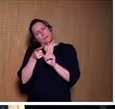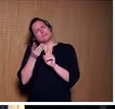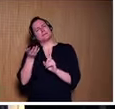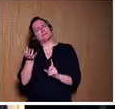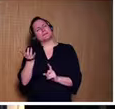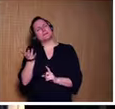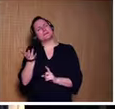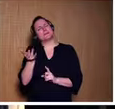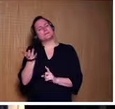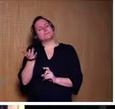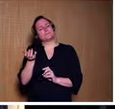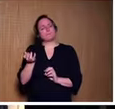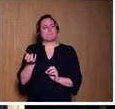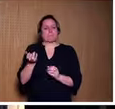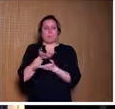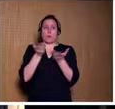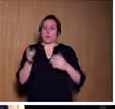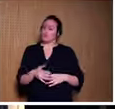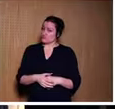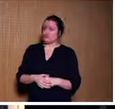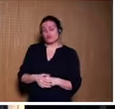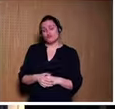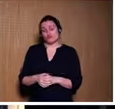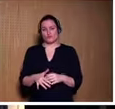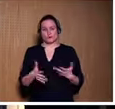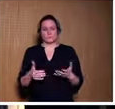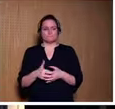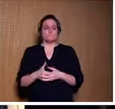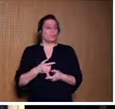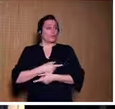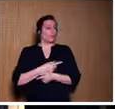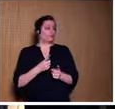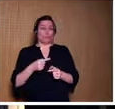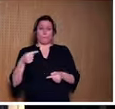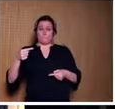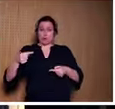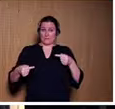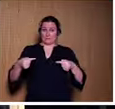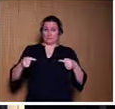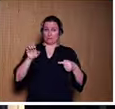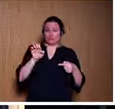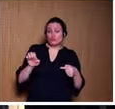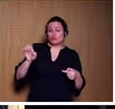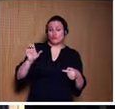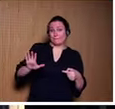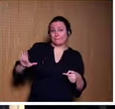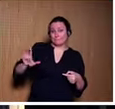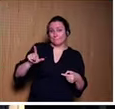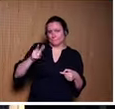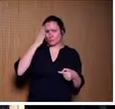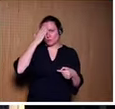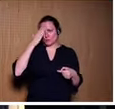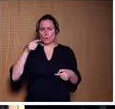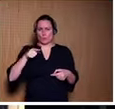And also, people who know a bit about politics nowadays and European politics understand that Hungary